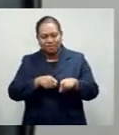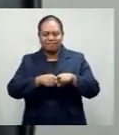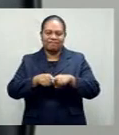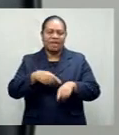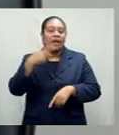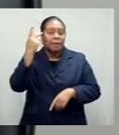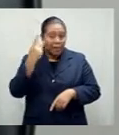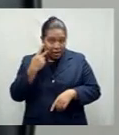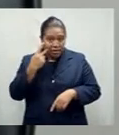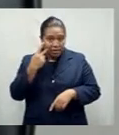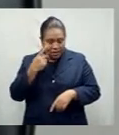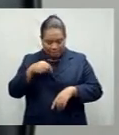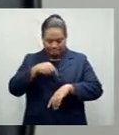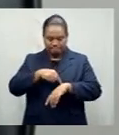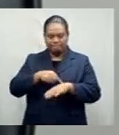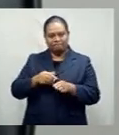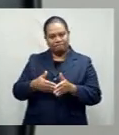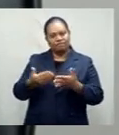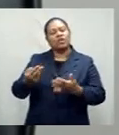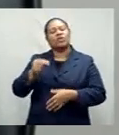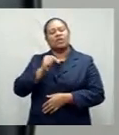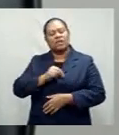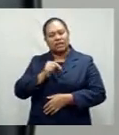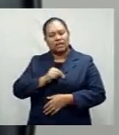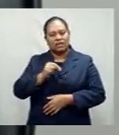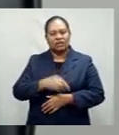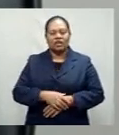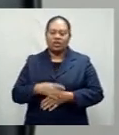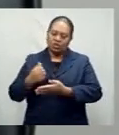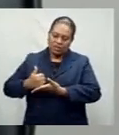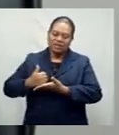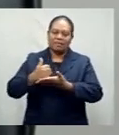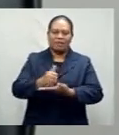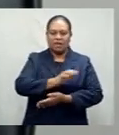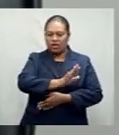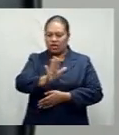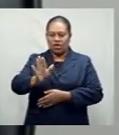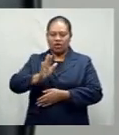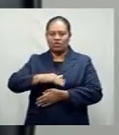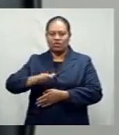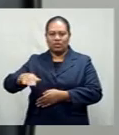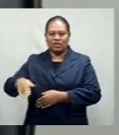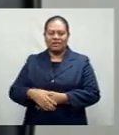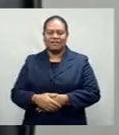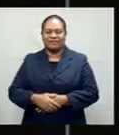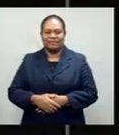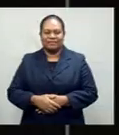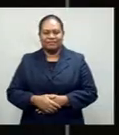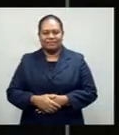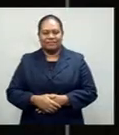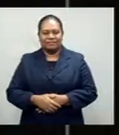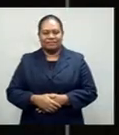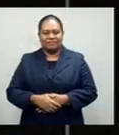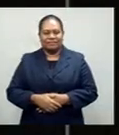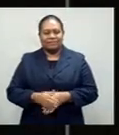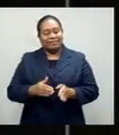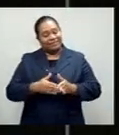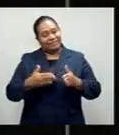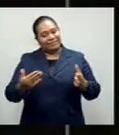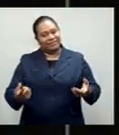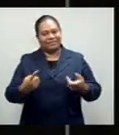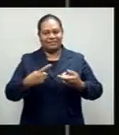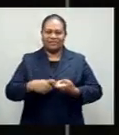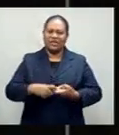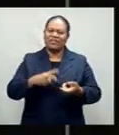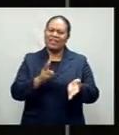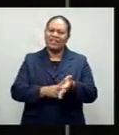parents, this is the time that you need to support your child in every possible way. And now we join Benina